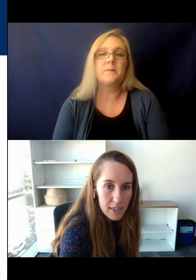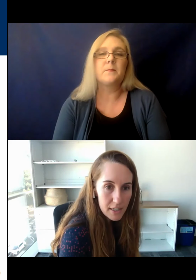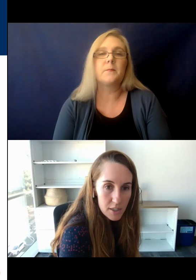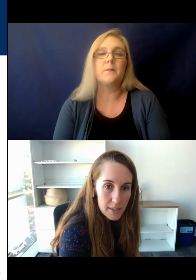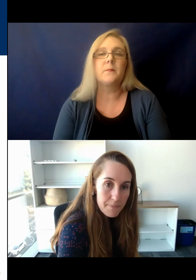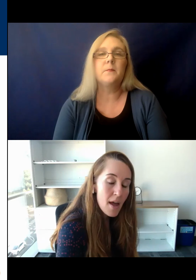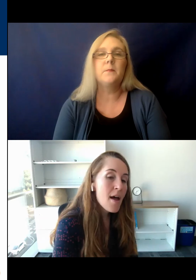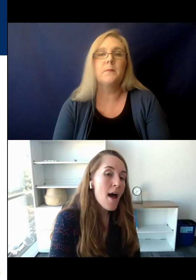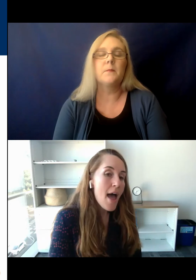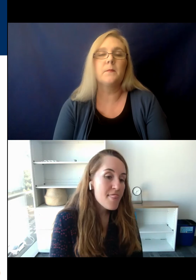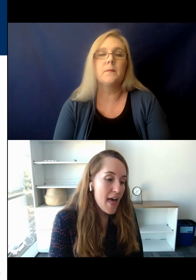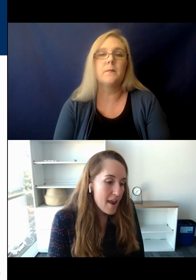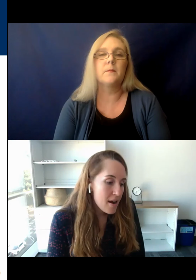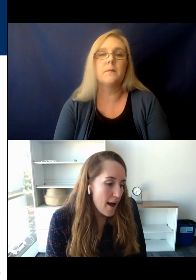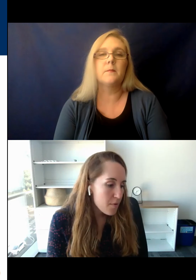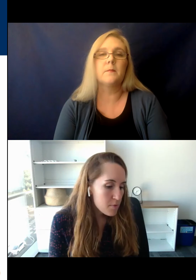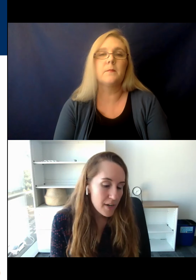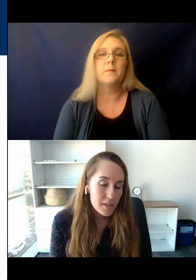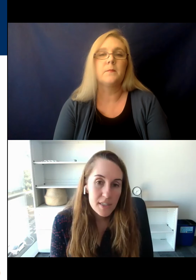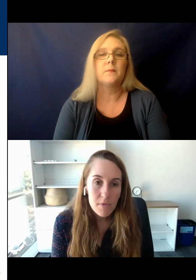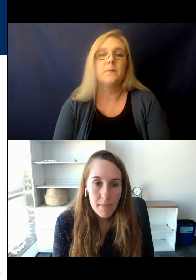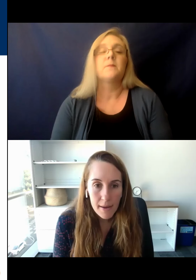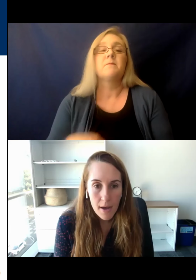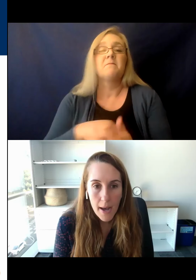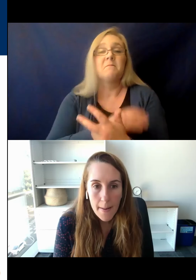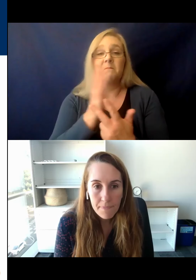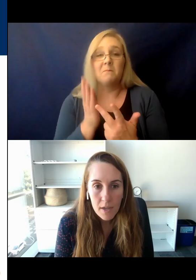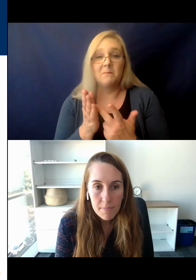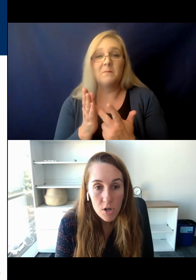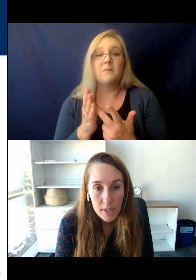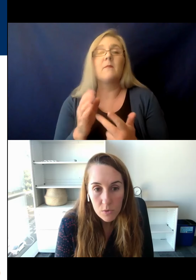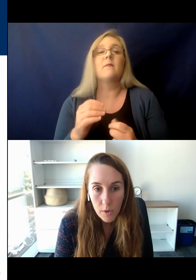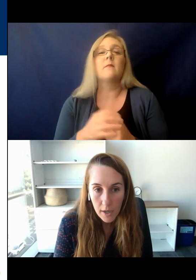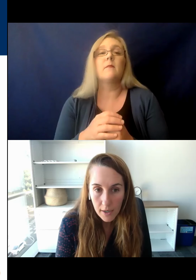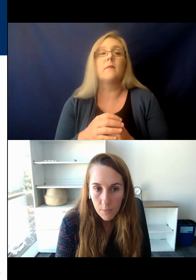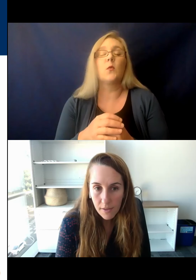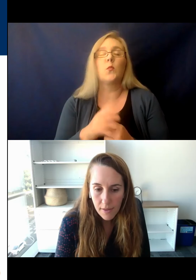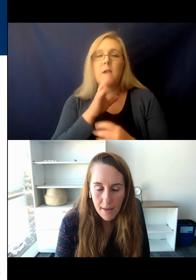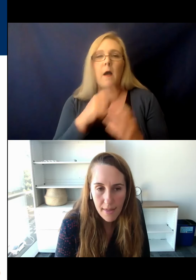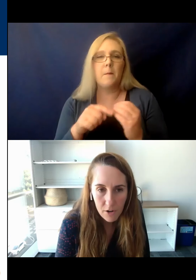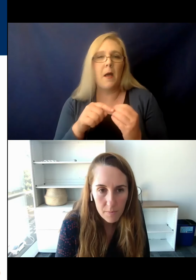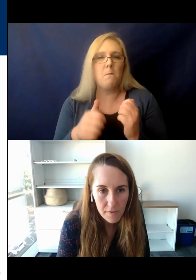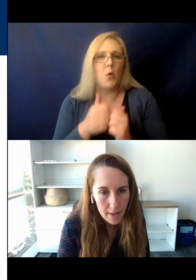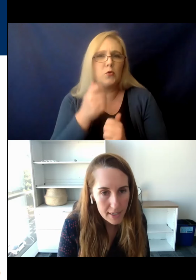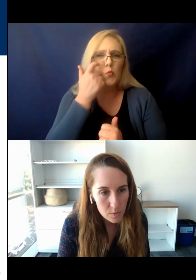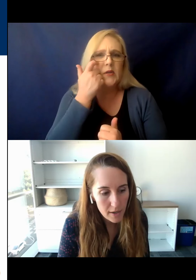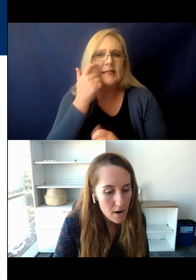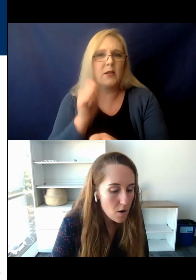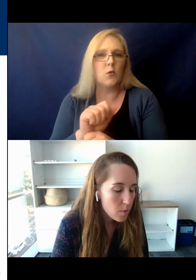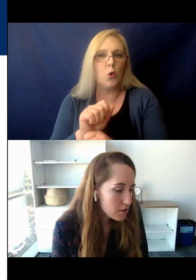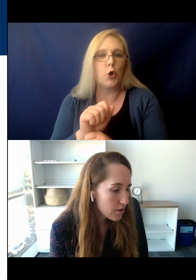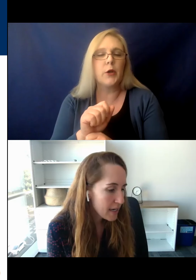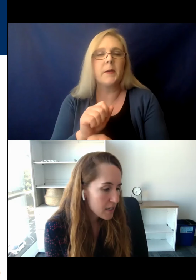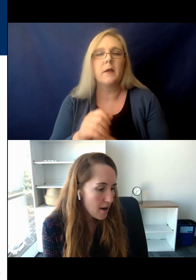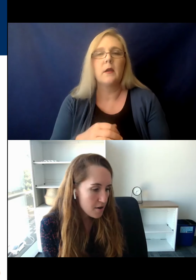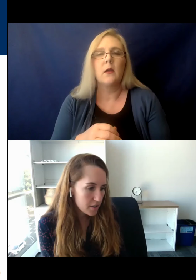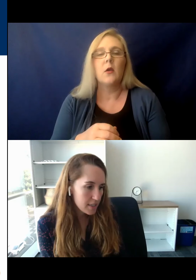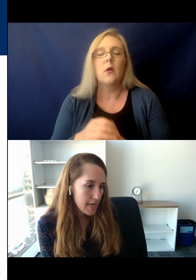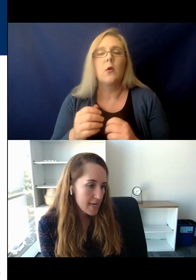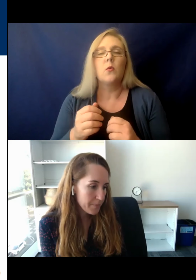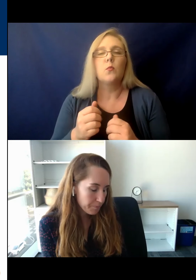healthcare organizations. And then I will move on to some of my newest work with that group of colleagues, where we're trying